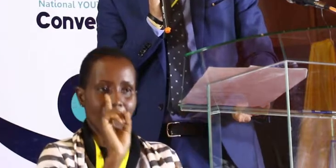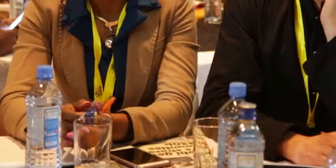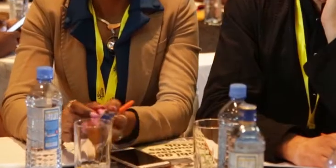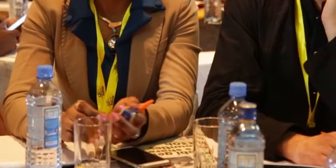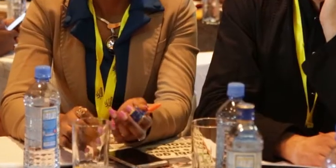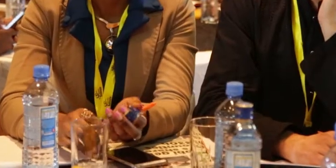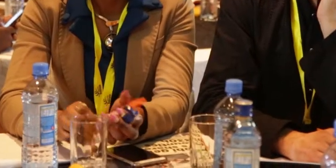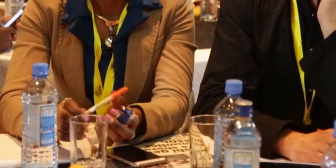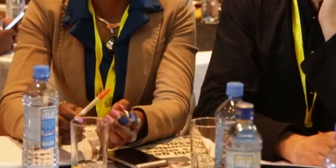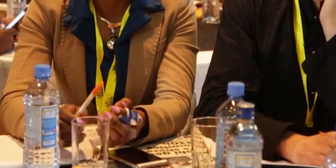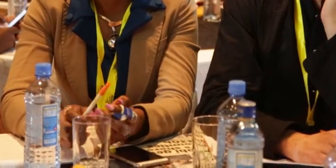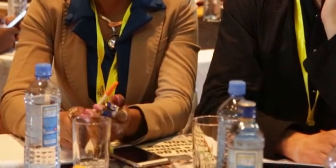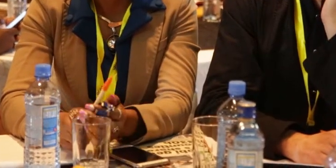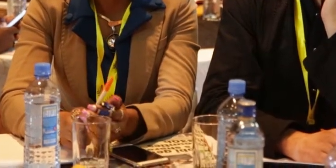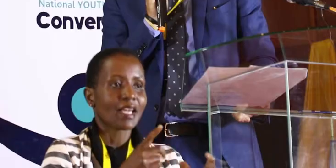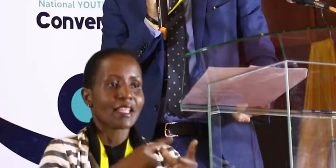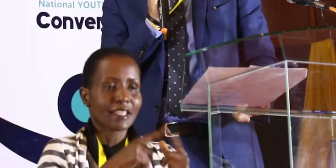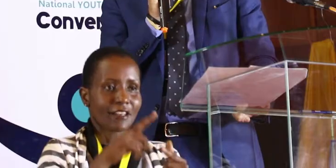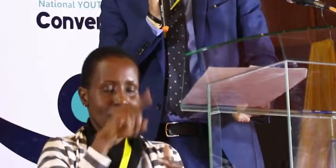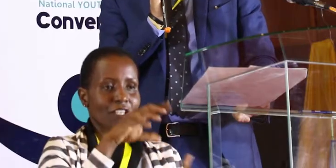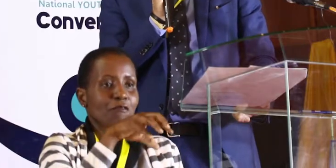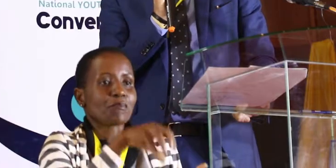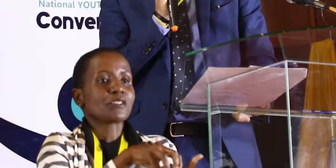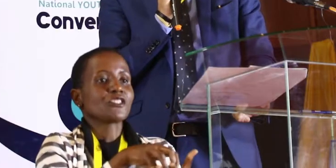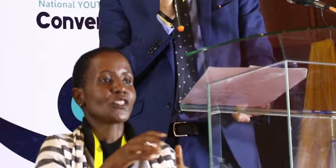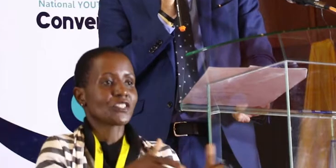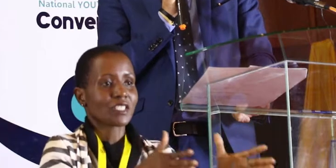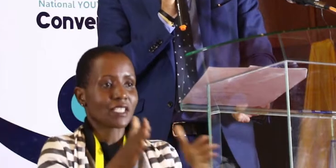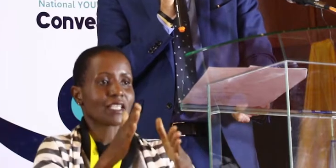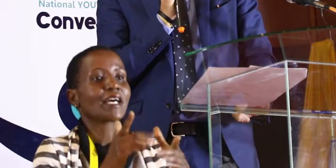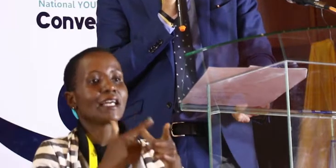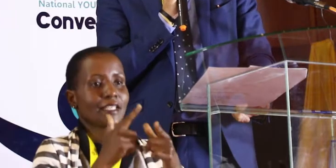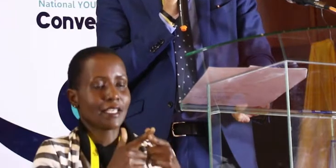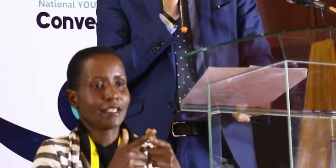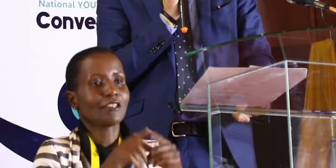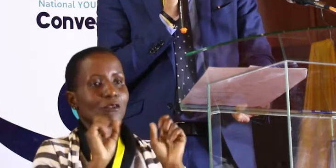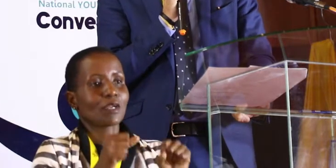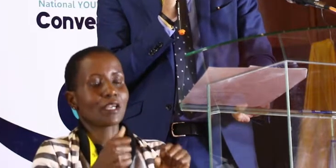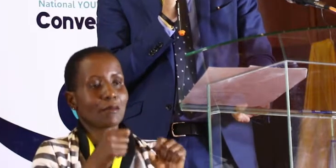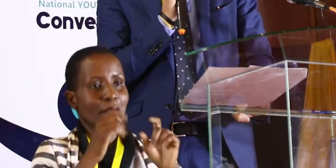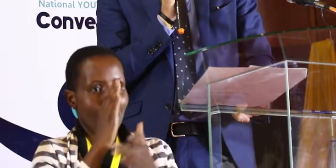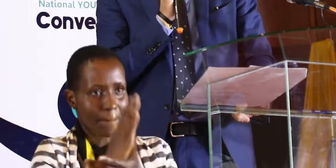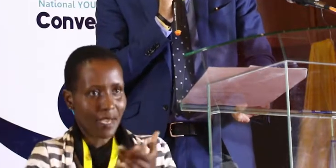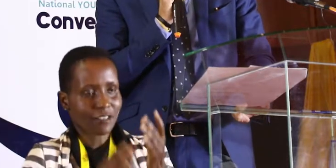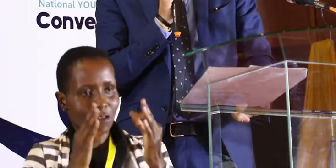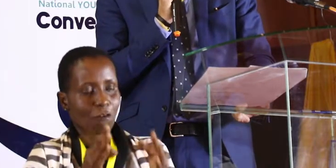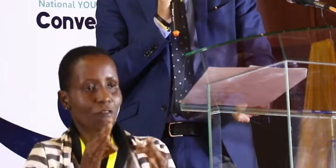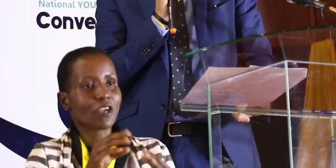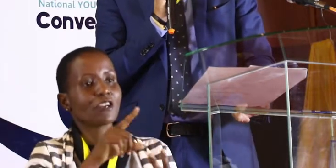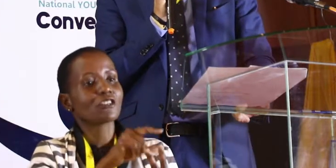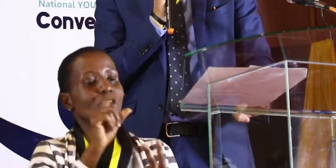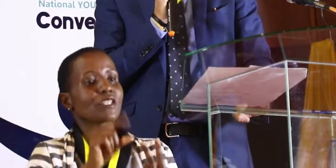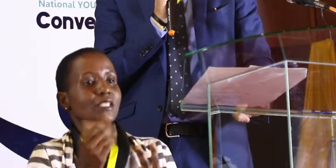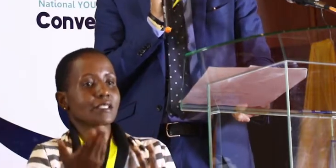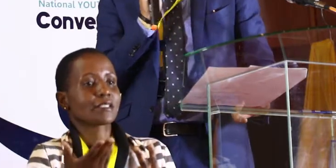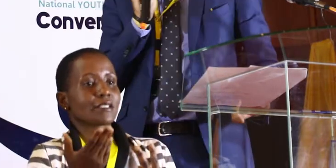analysis that will position you strategically, and then you have to be part of the strategic choices